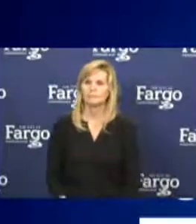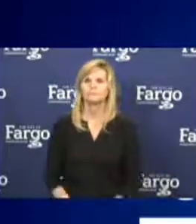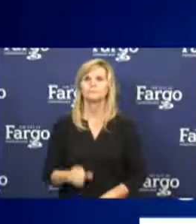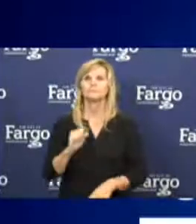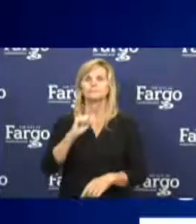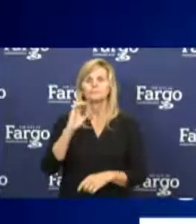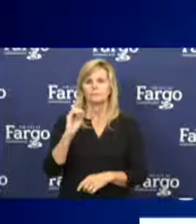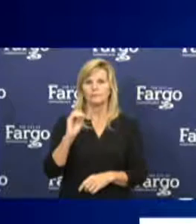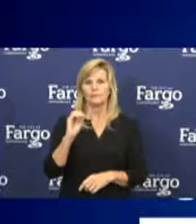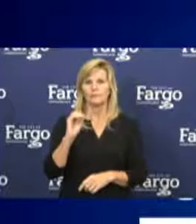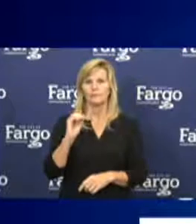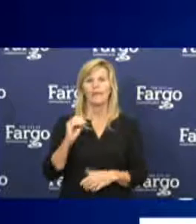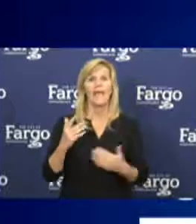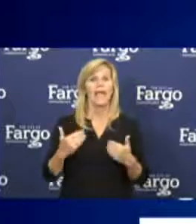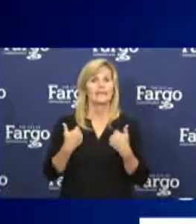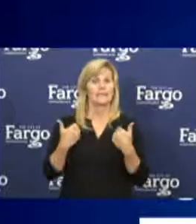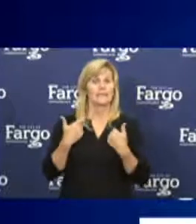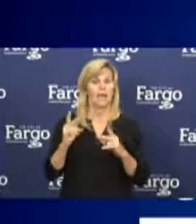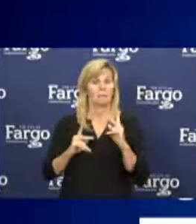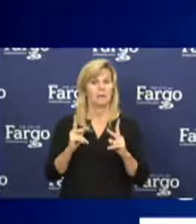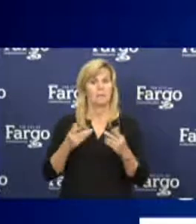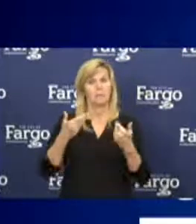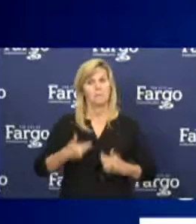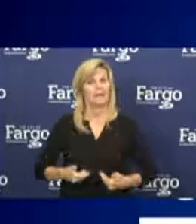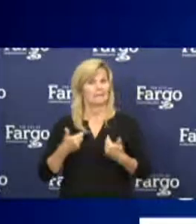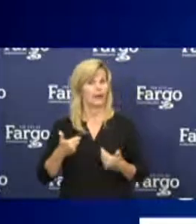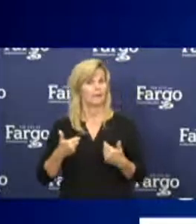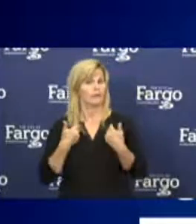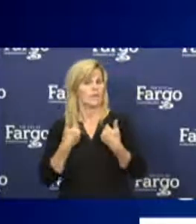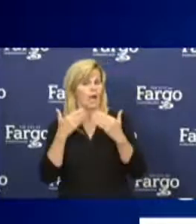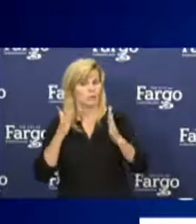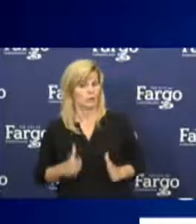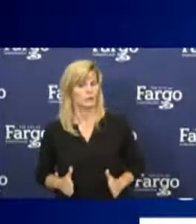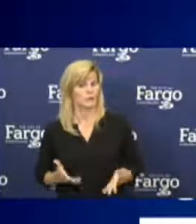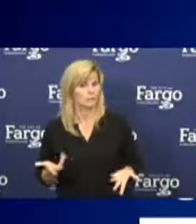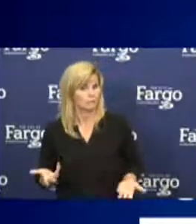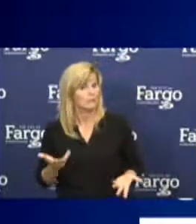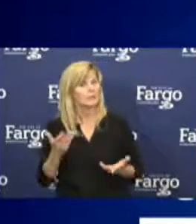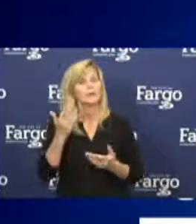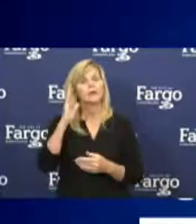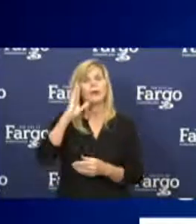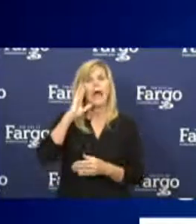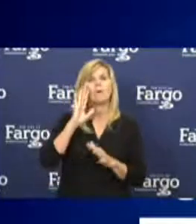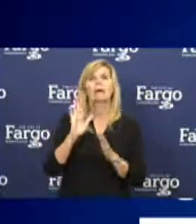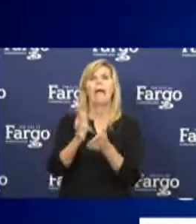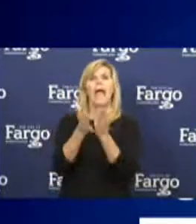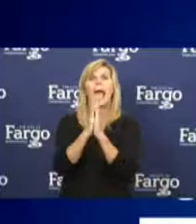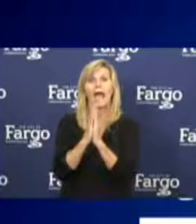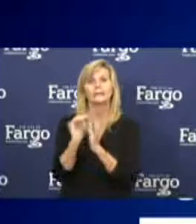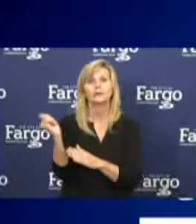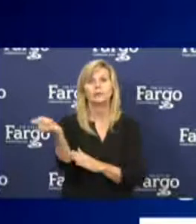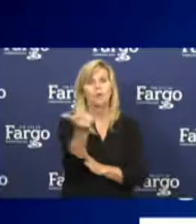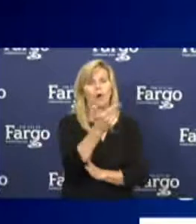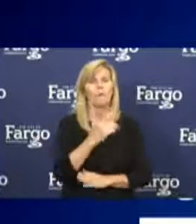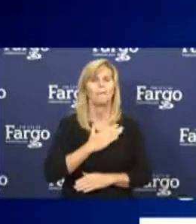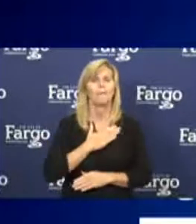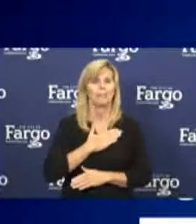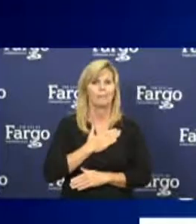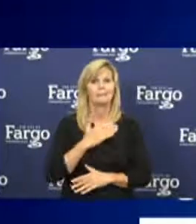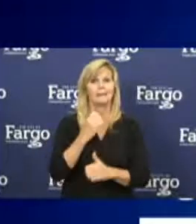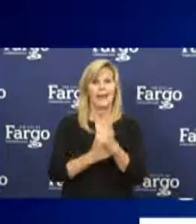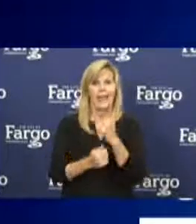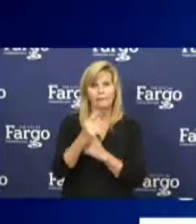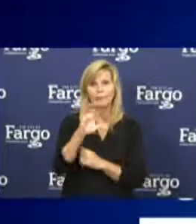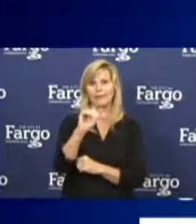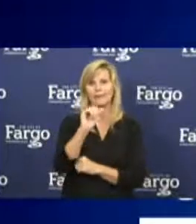So as young people, as a young person myself, I'd like to just, implore you all to, and everyone in Cass